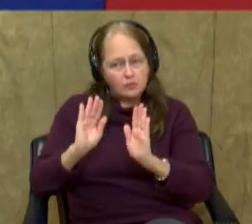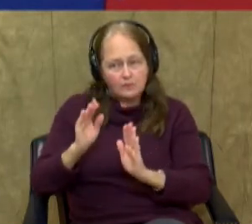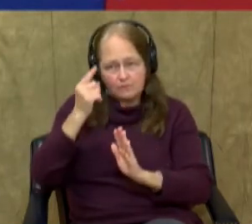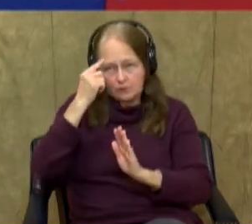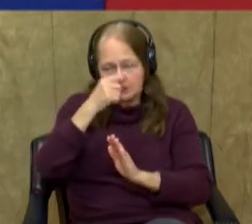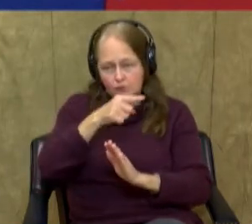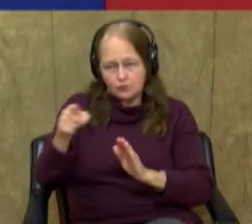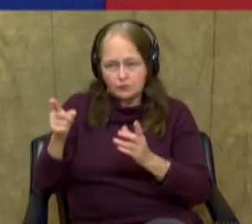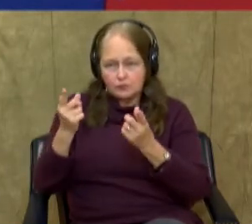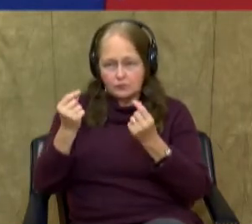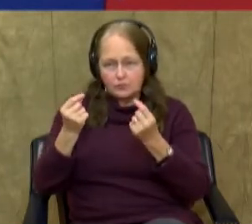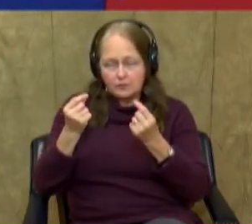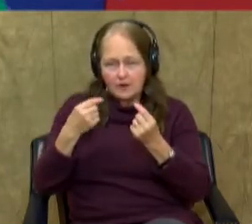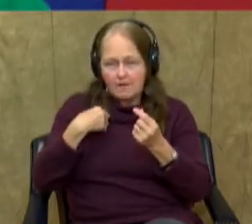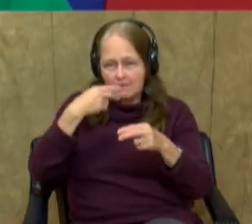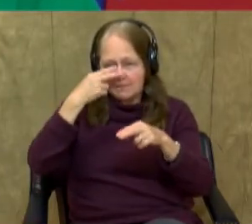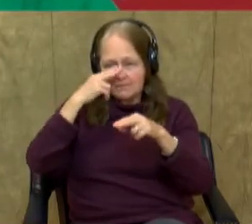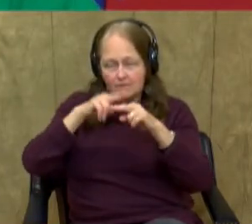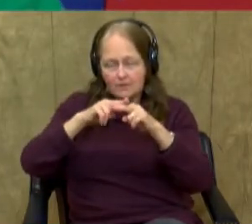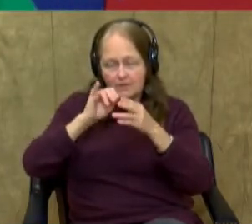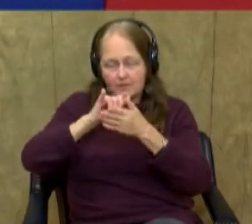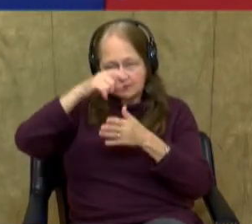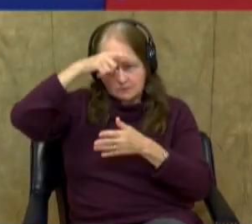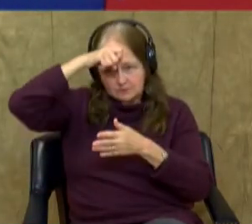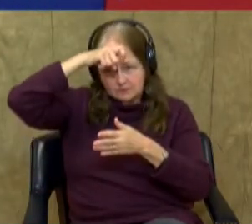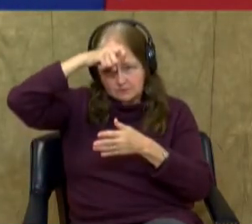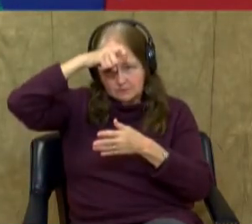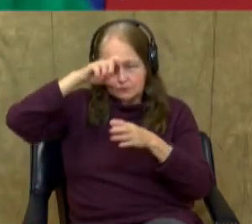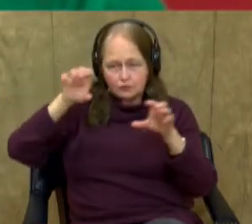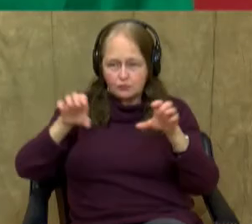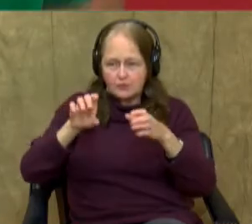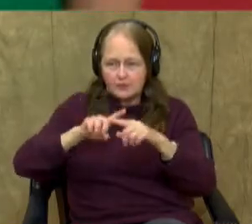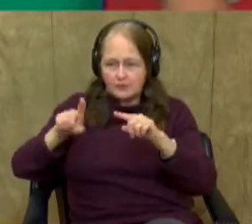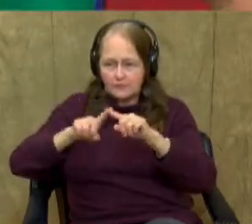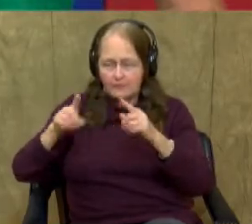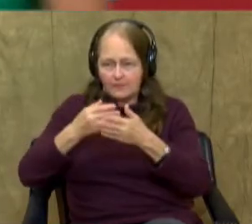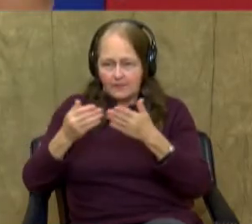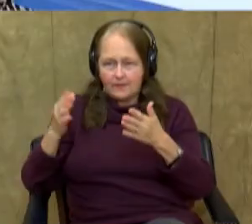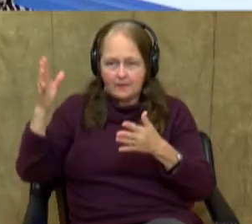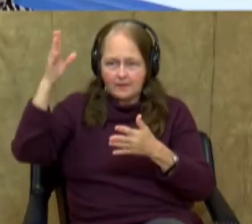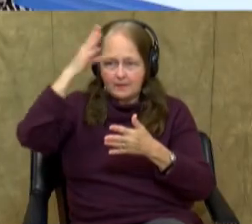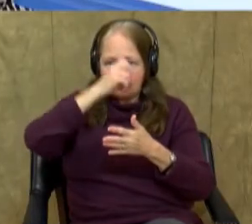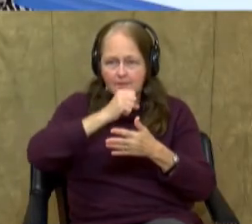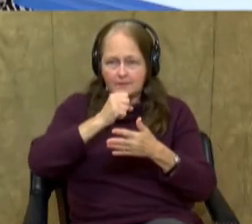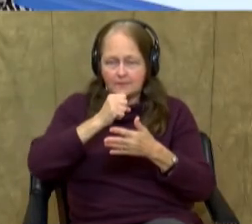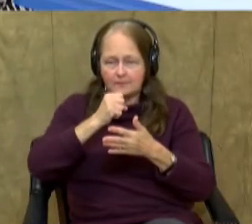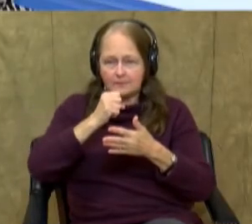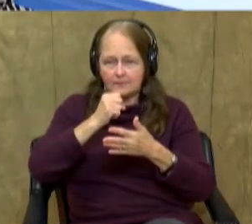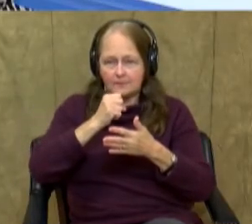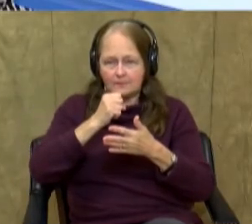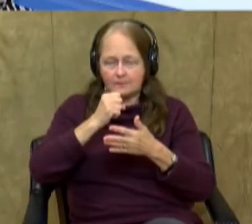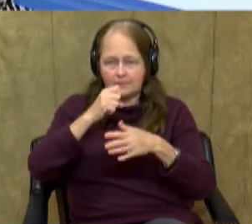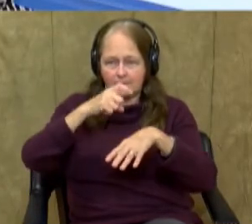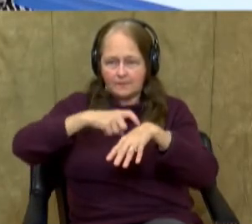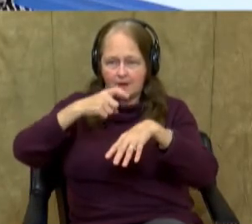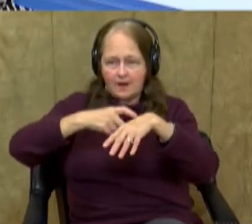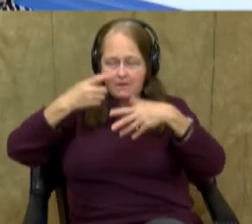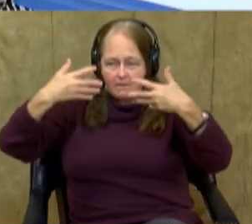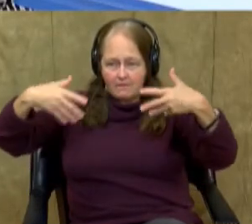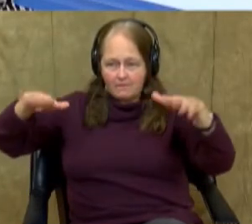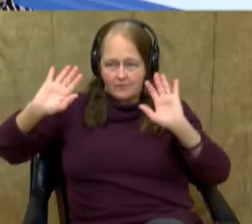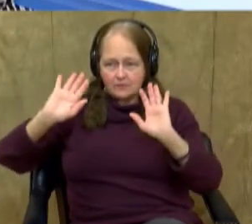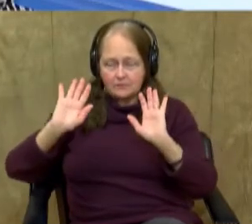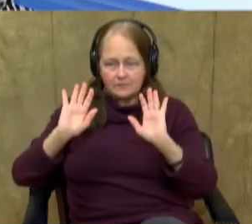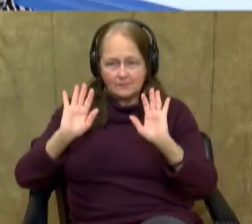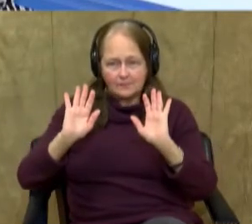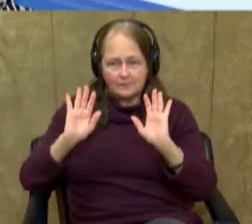do. Have some fun this summer. Look it up and do some different things. But guess what? Our time is over.